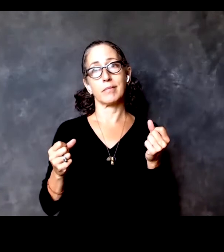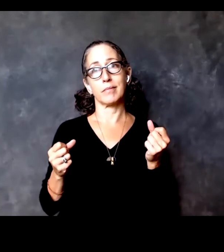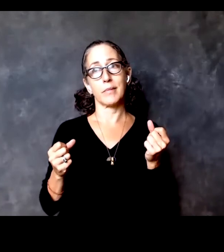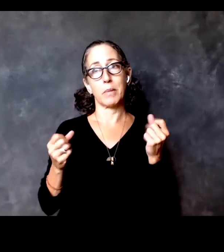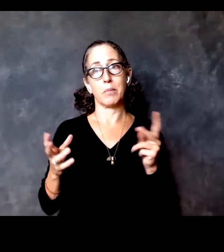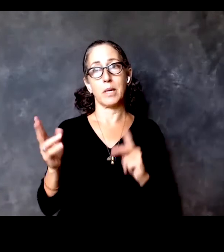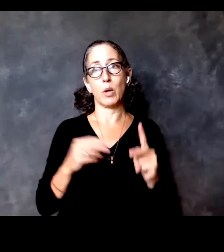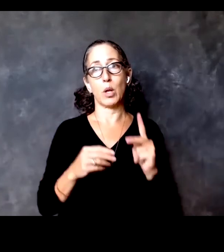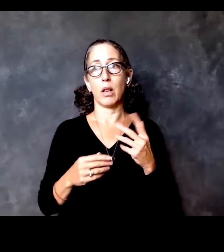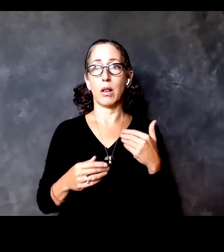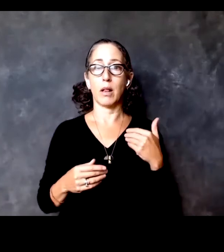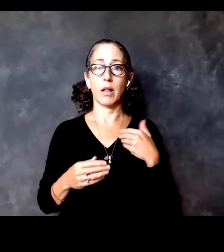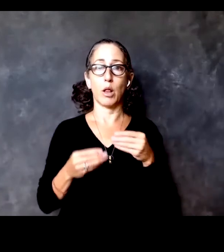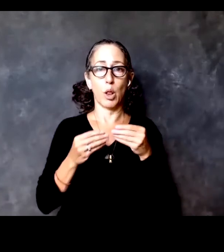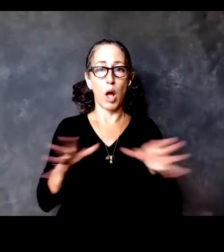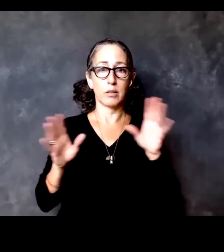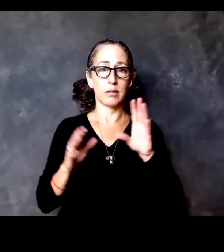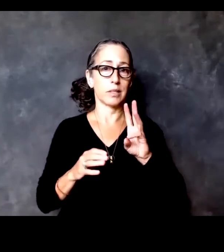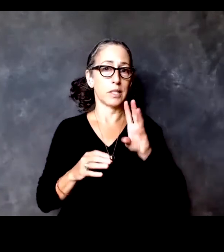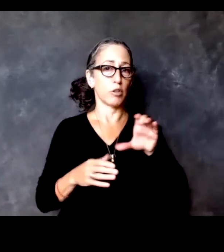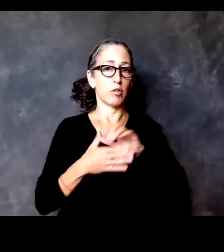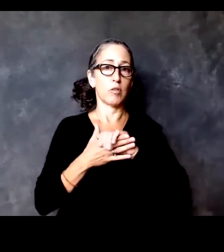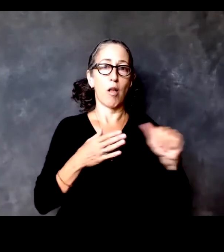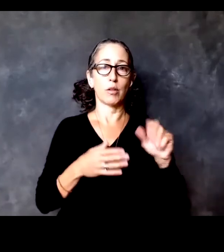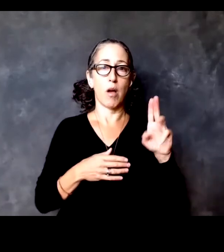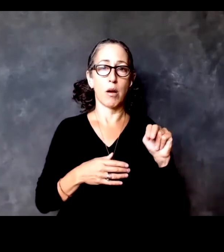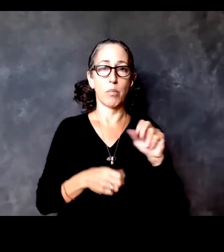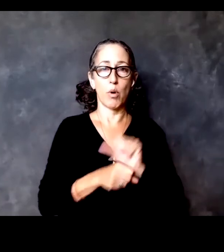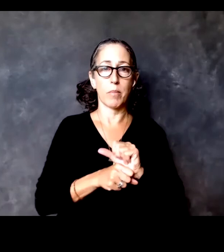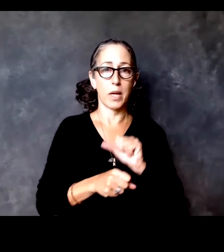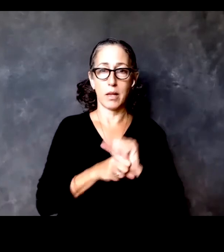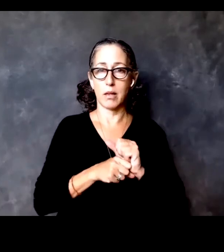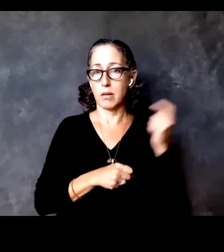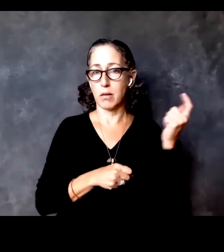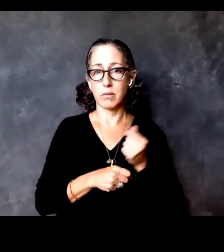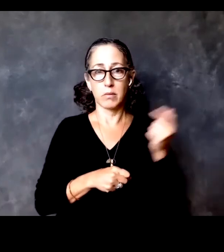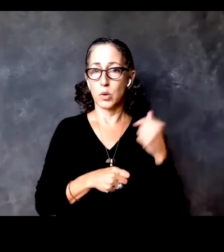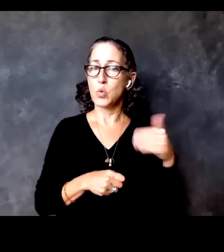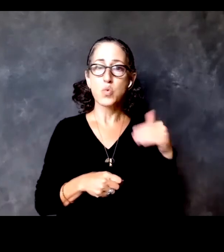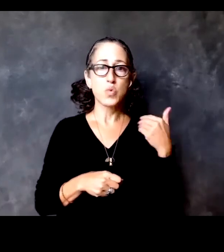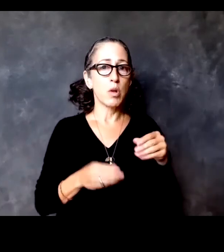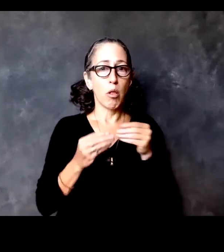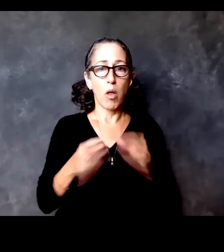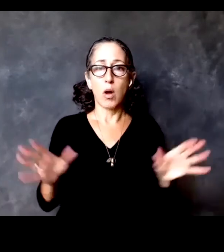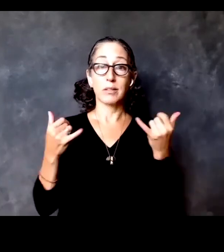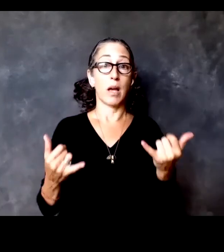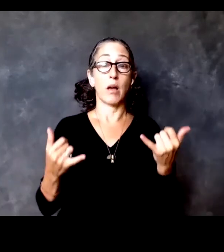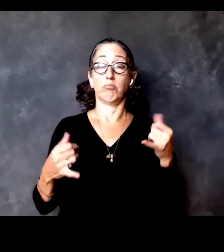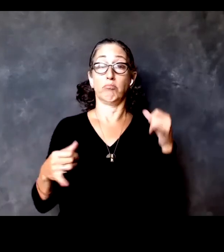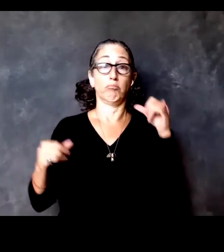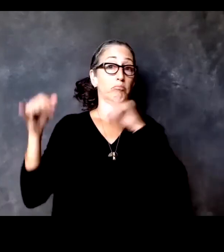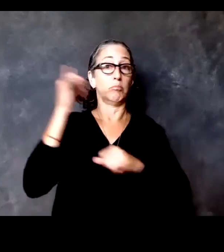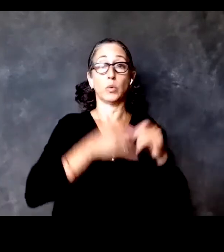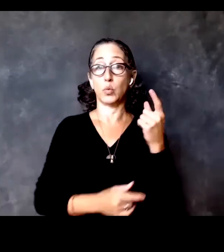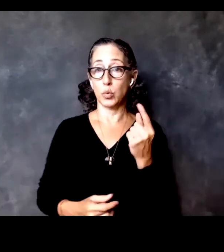loss of the $600 unemployment that they received. You can do that. So we're going to talk about how to